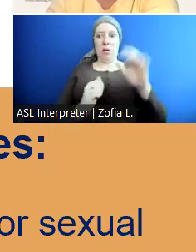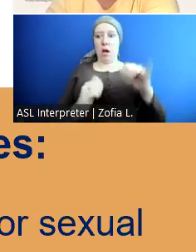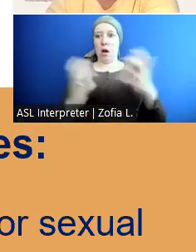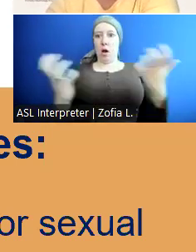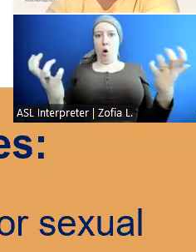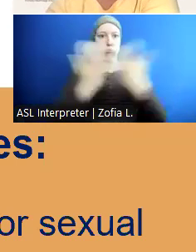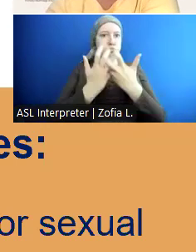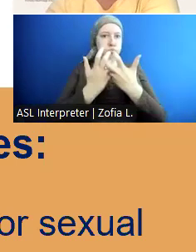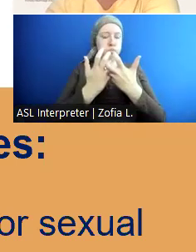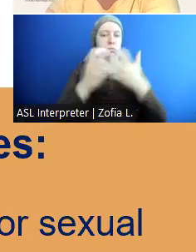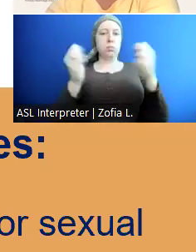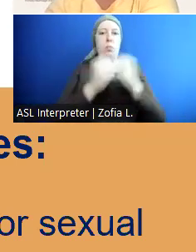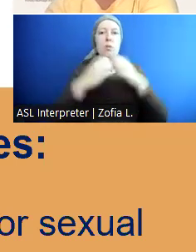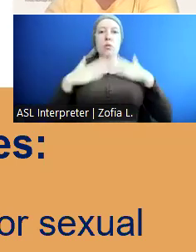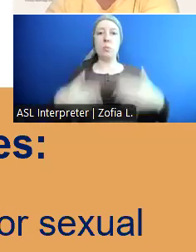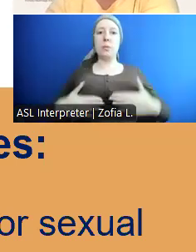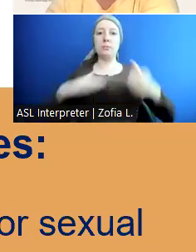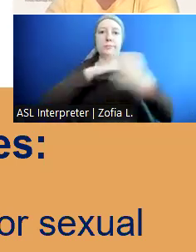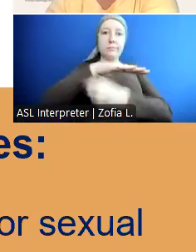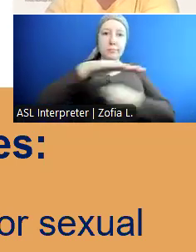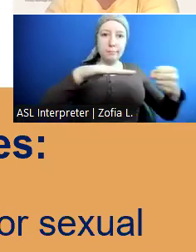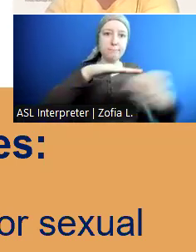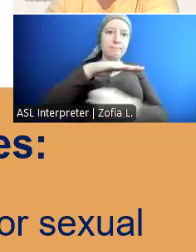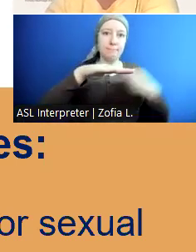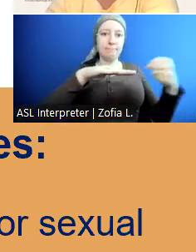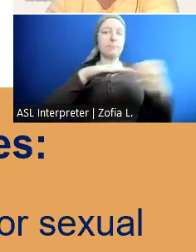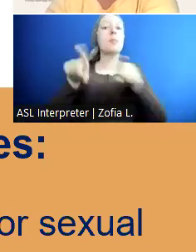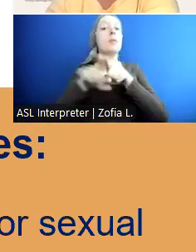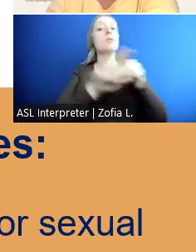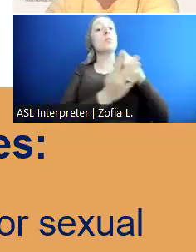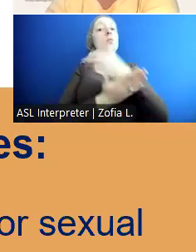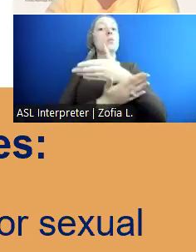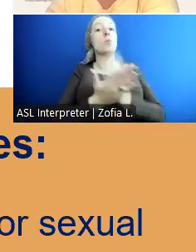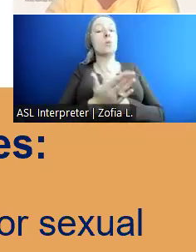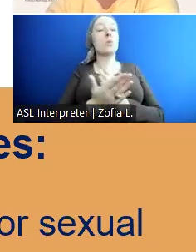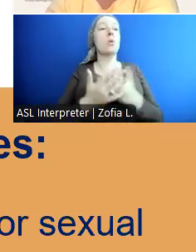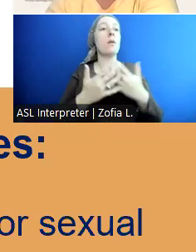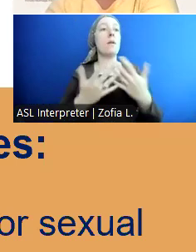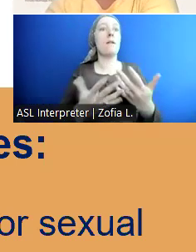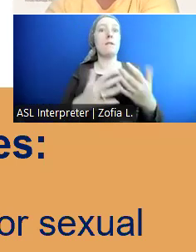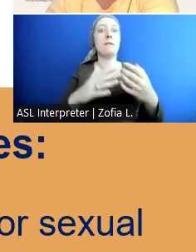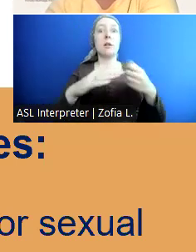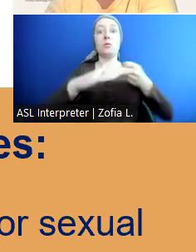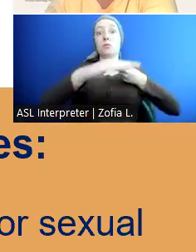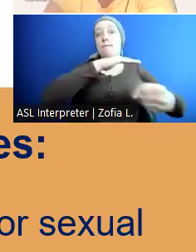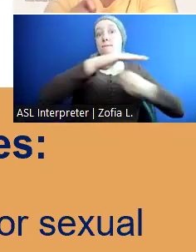human trafficking. And also how there are elements of trafficking